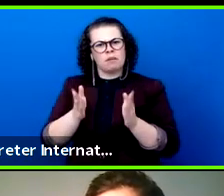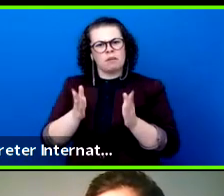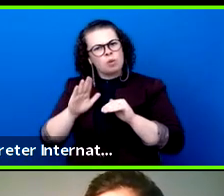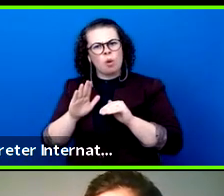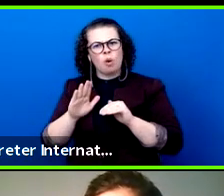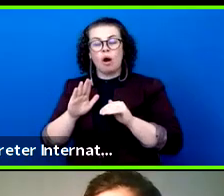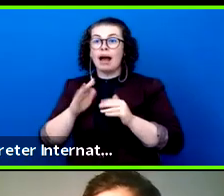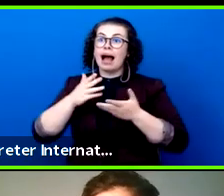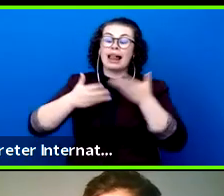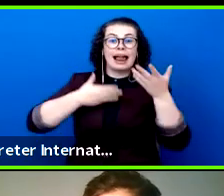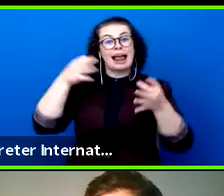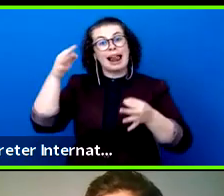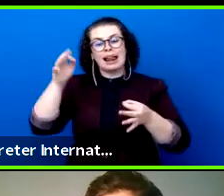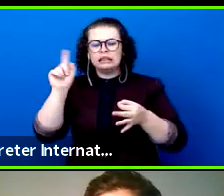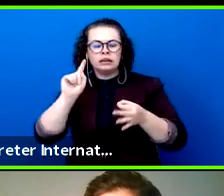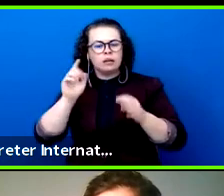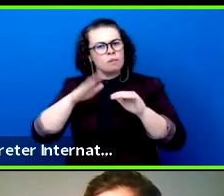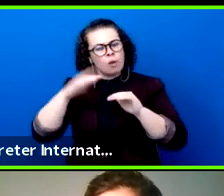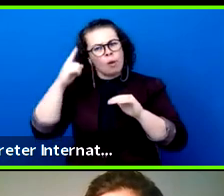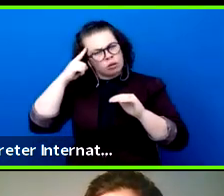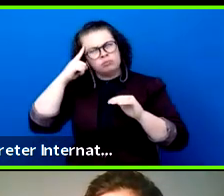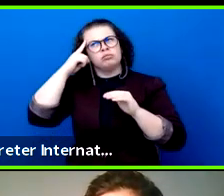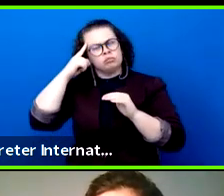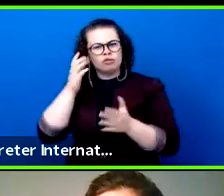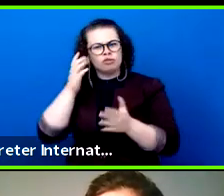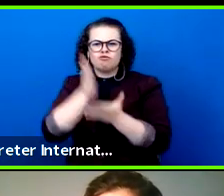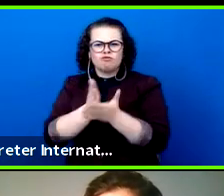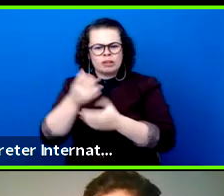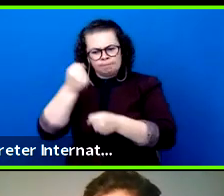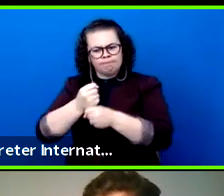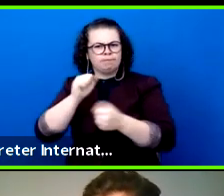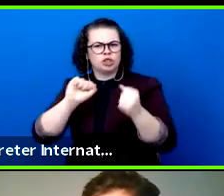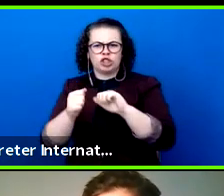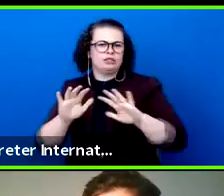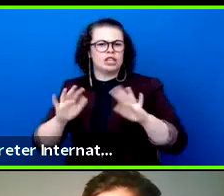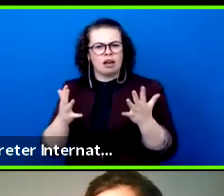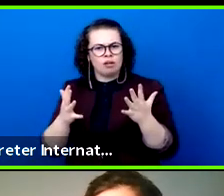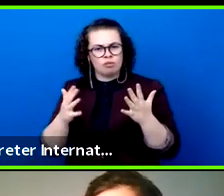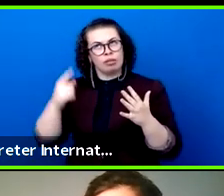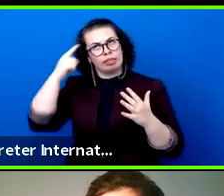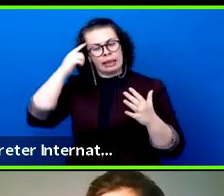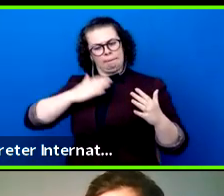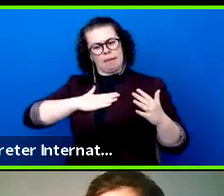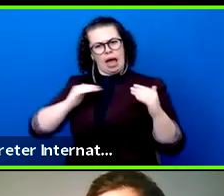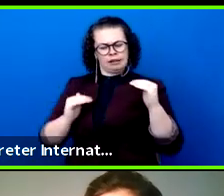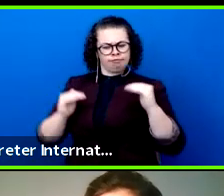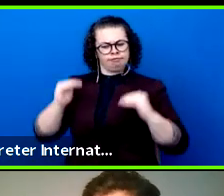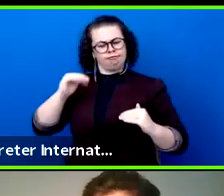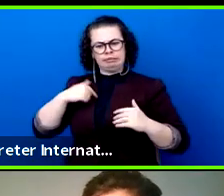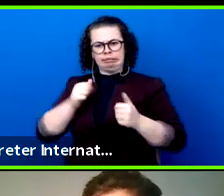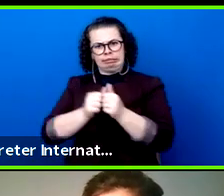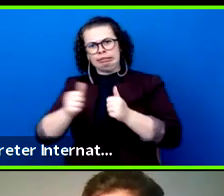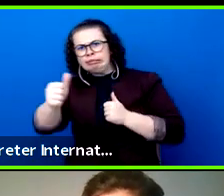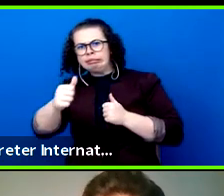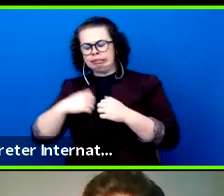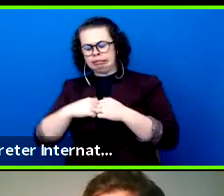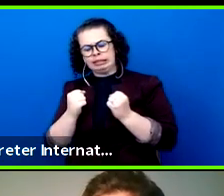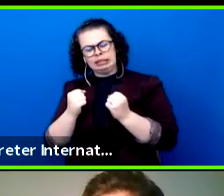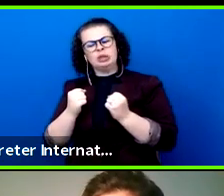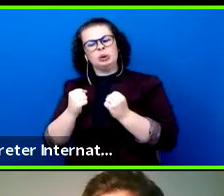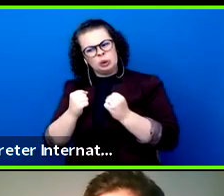important thing is to think about privileges and to sharing power or giving away power. And this is what Yvette